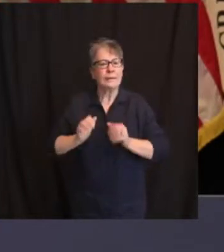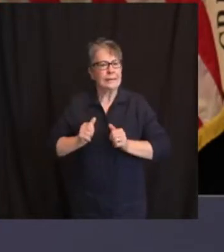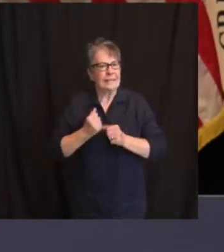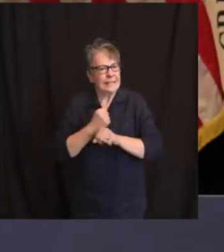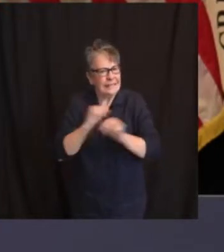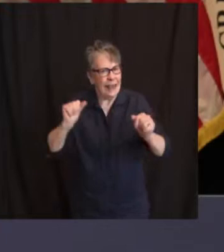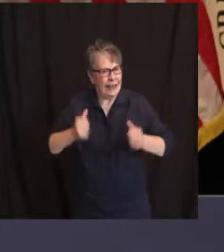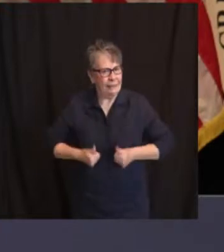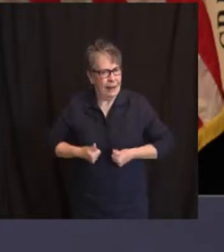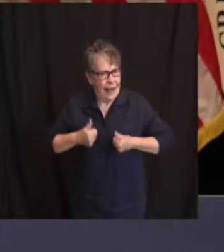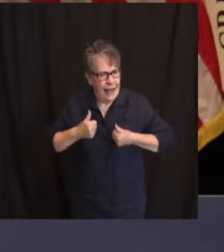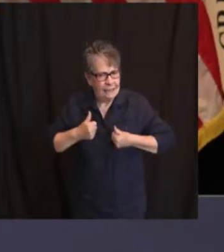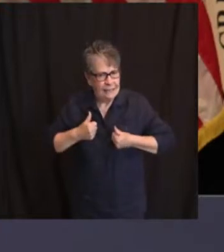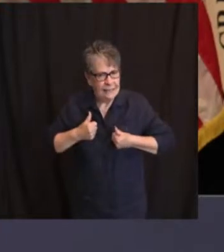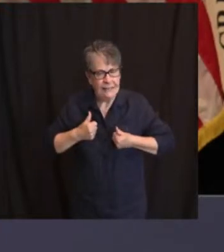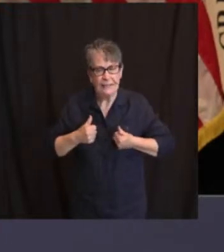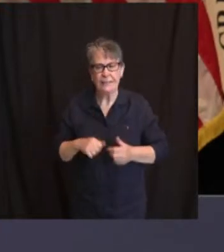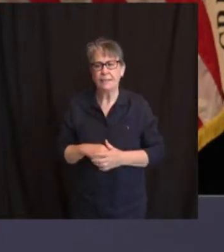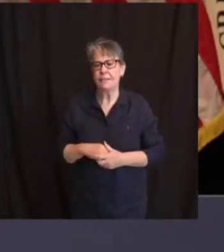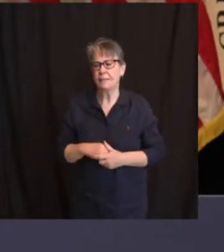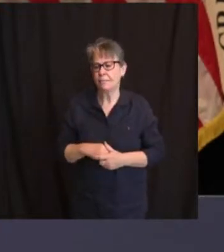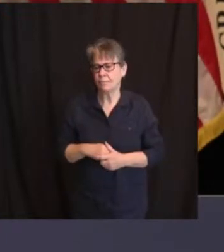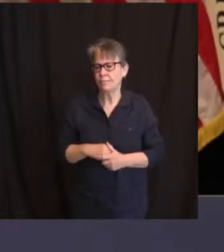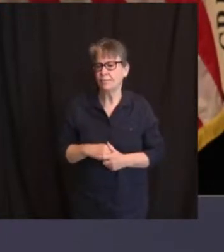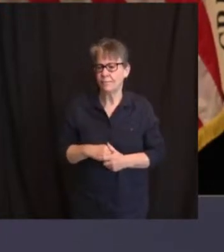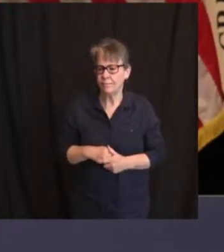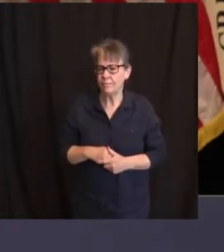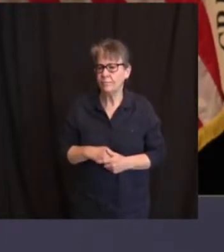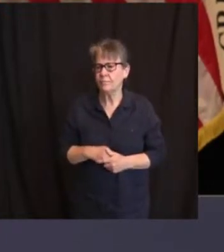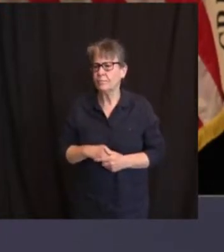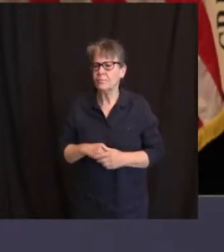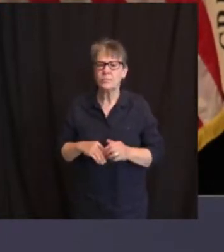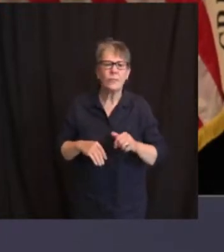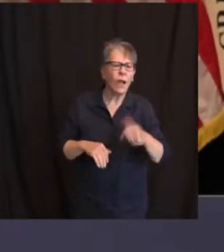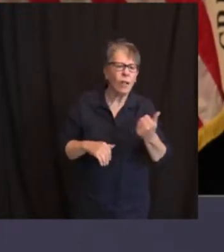Anything? I'm sorry, I lied. I do have one.